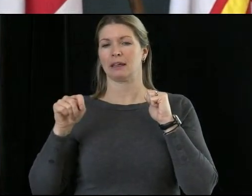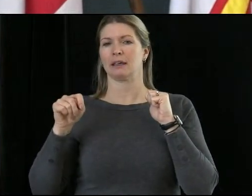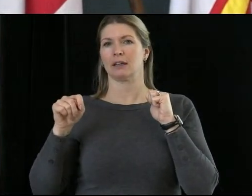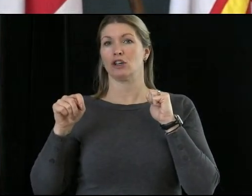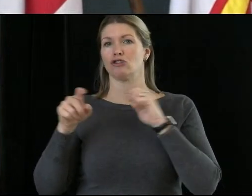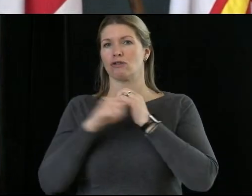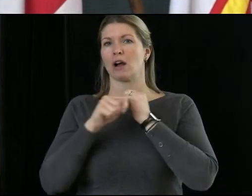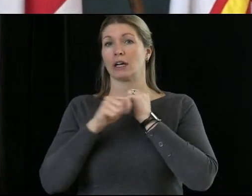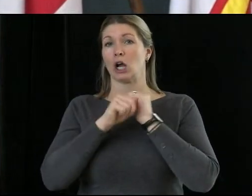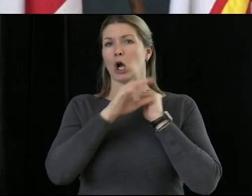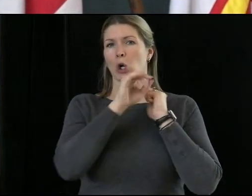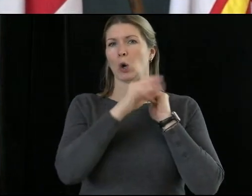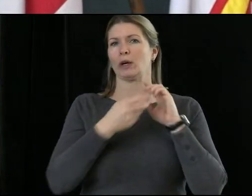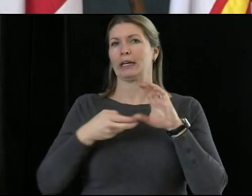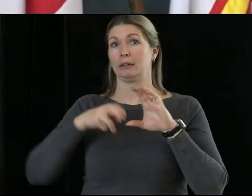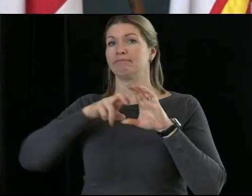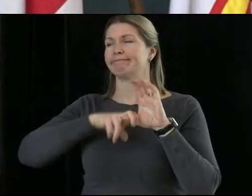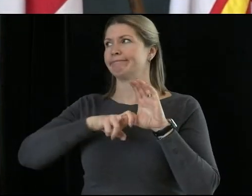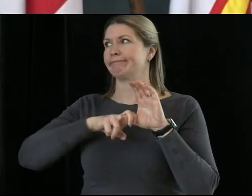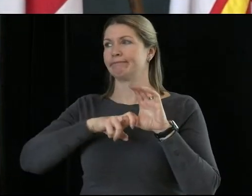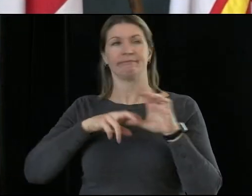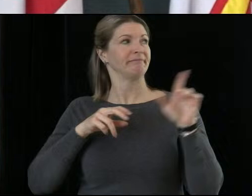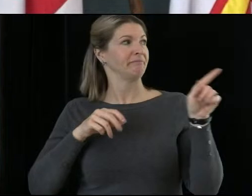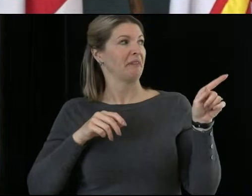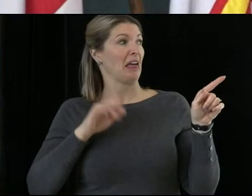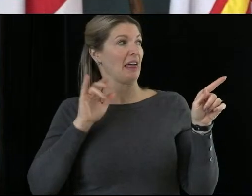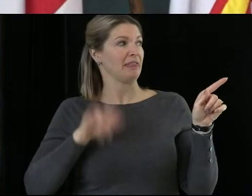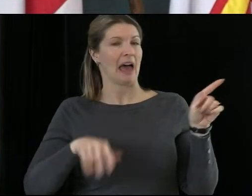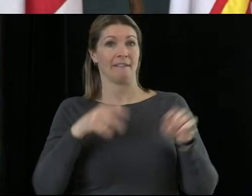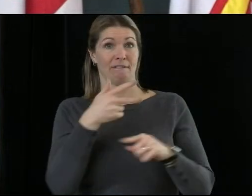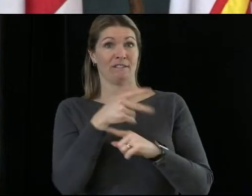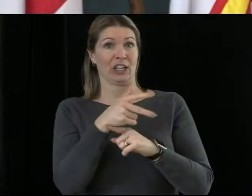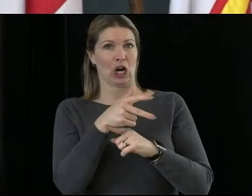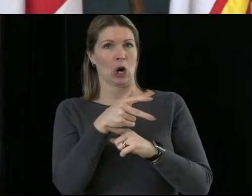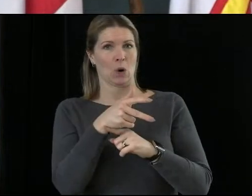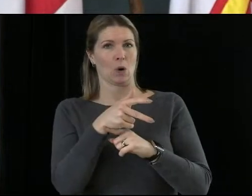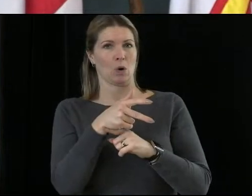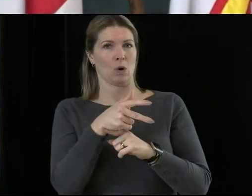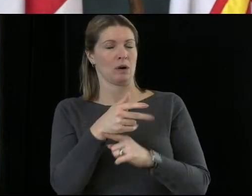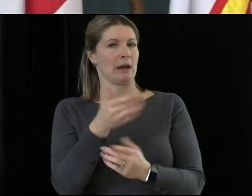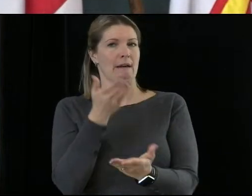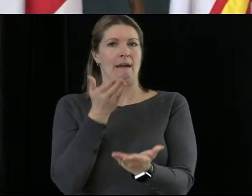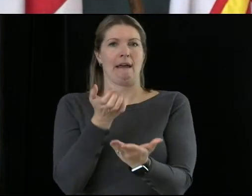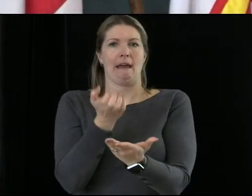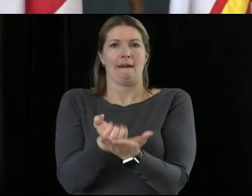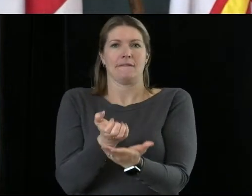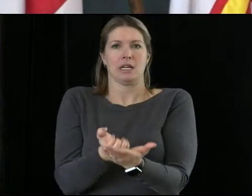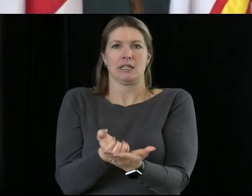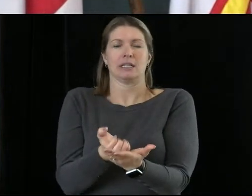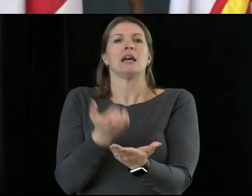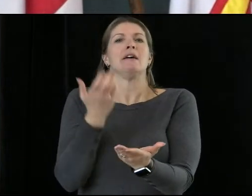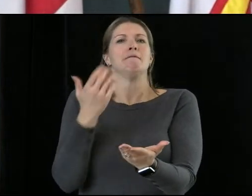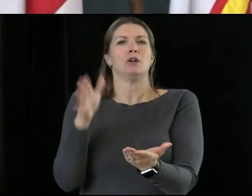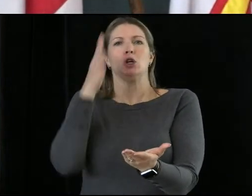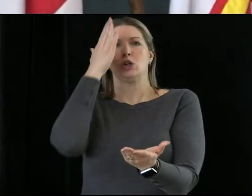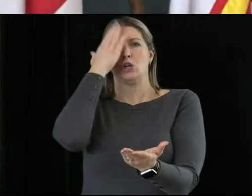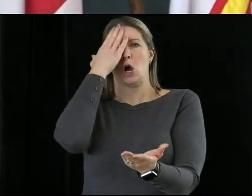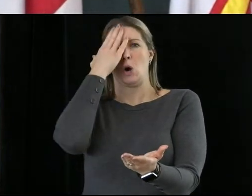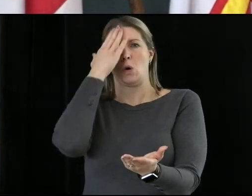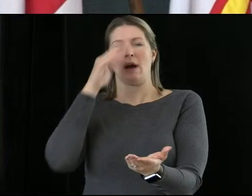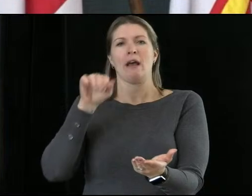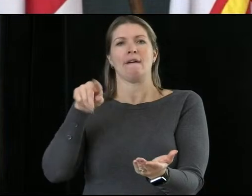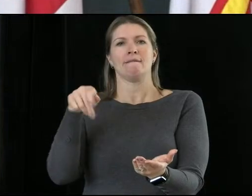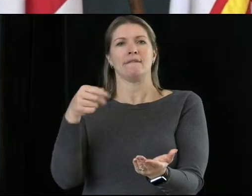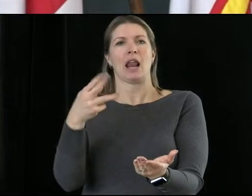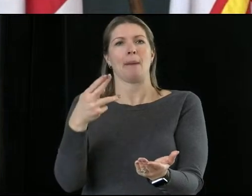it. And that piece of evidence, that information, we knew then that he had her, that he had picked